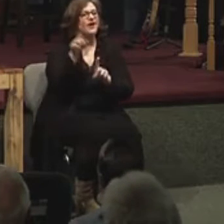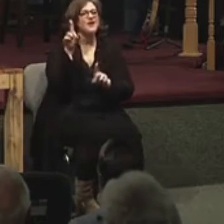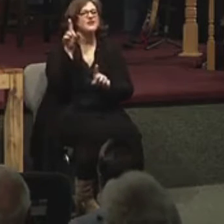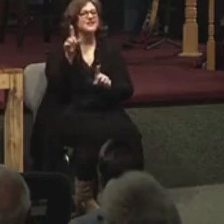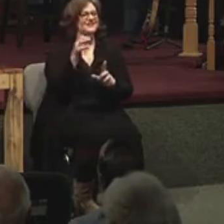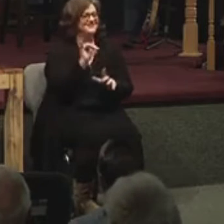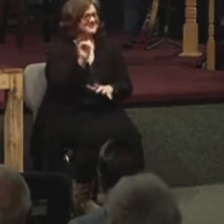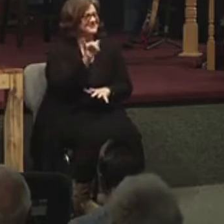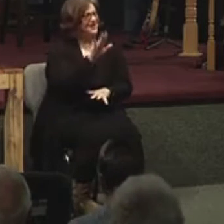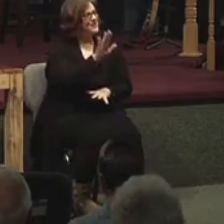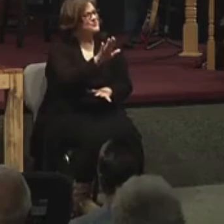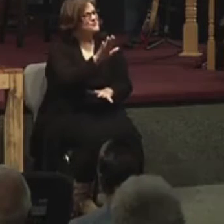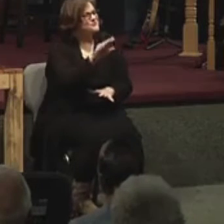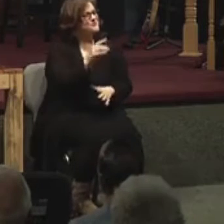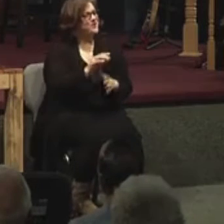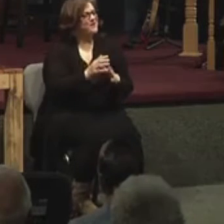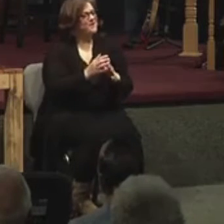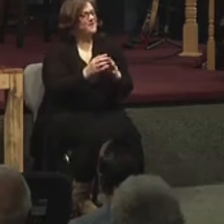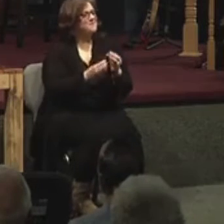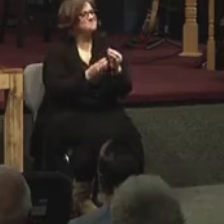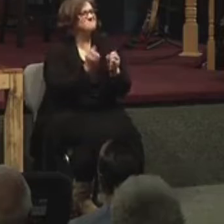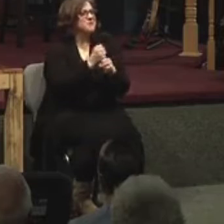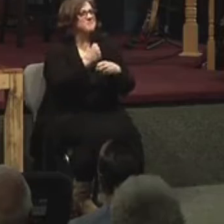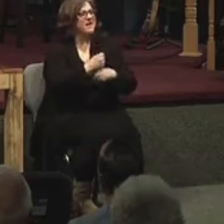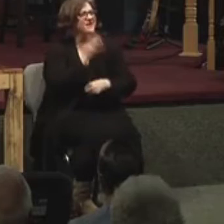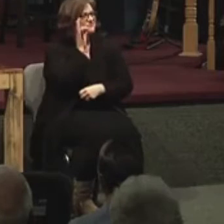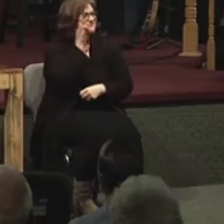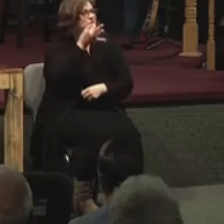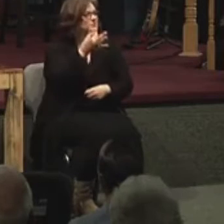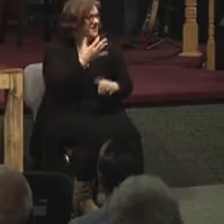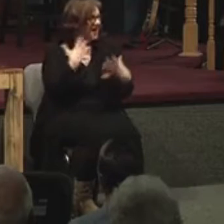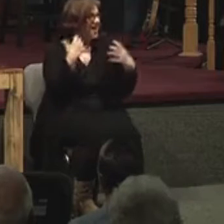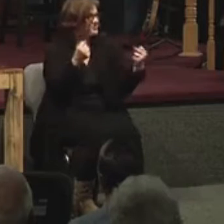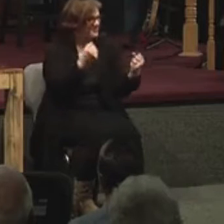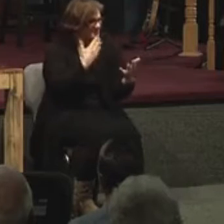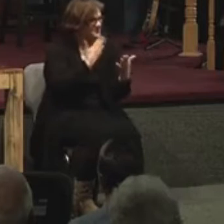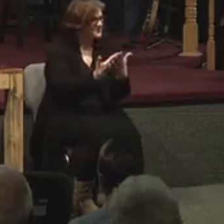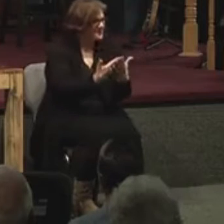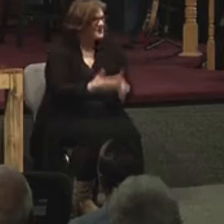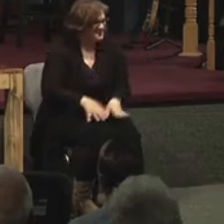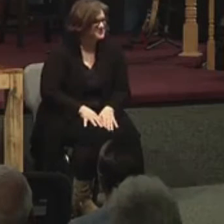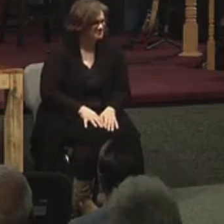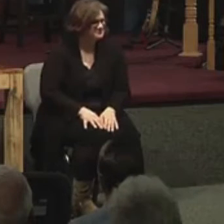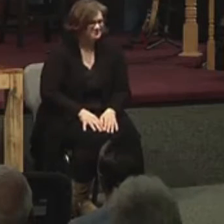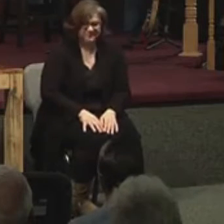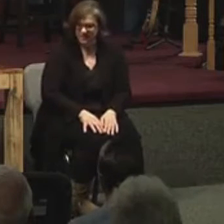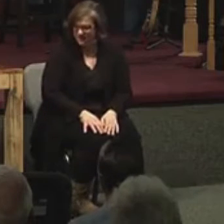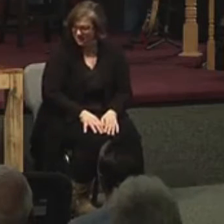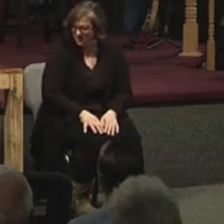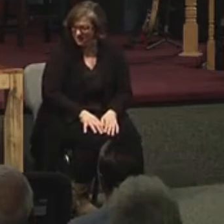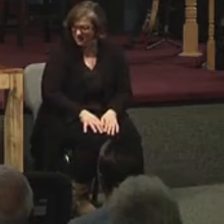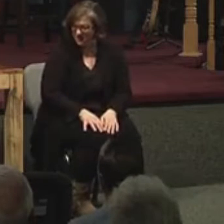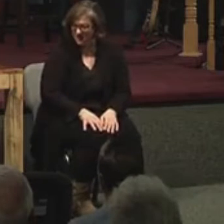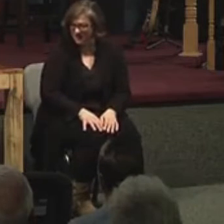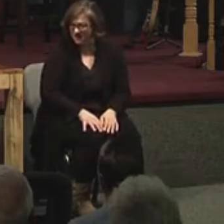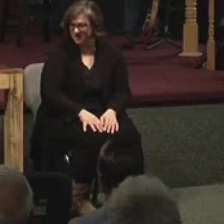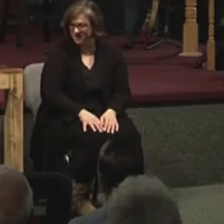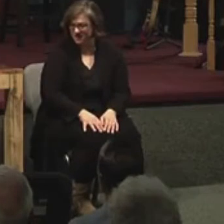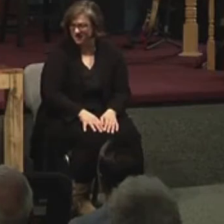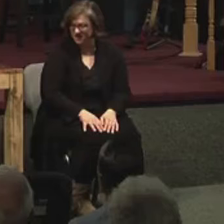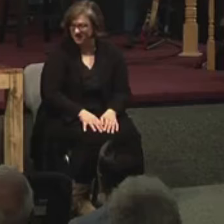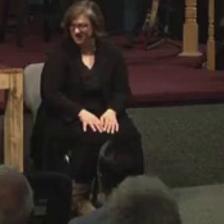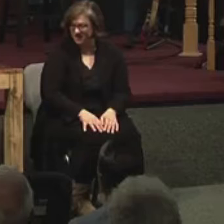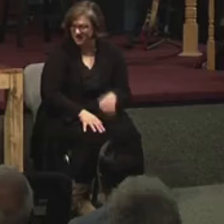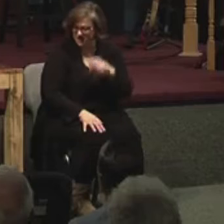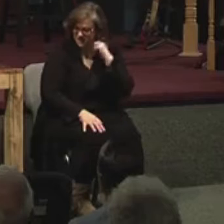your life. Now, sometimes people say, oh, it's talking about, this is somebody who they stay faithful and they share the message and now more people